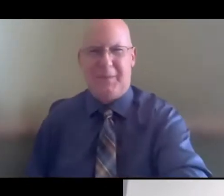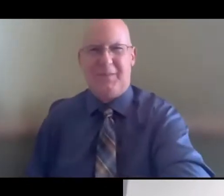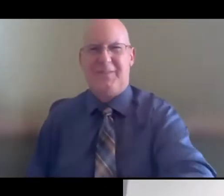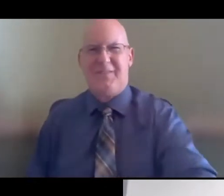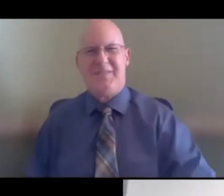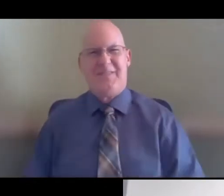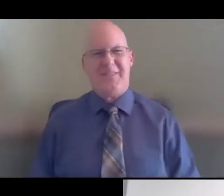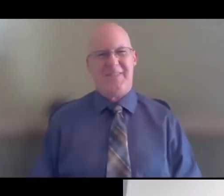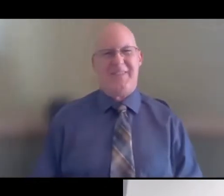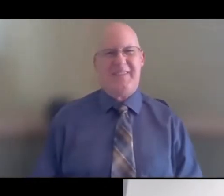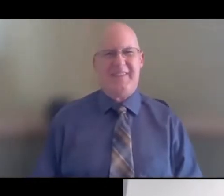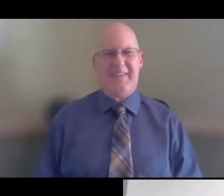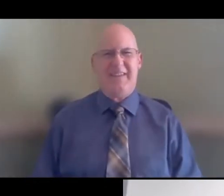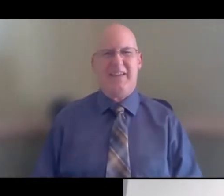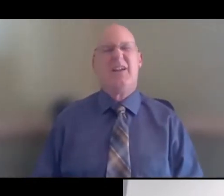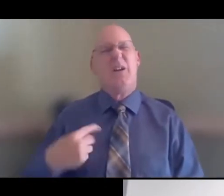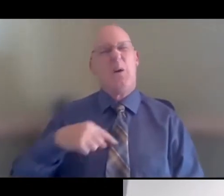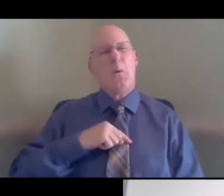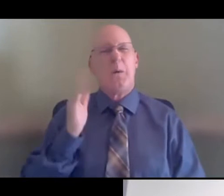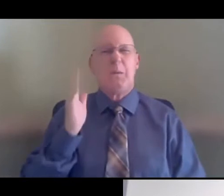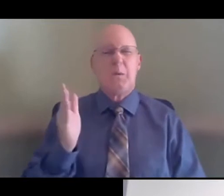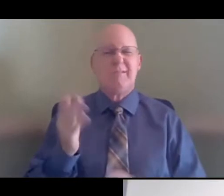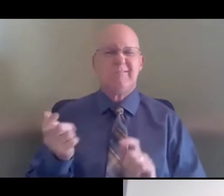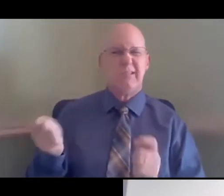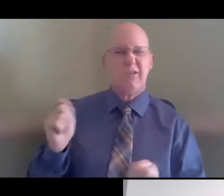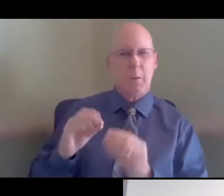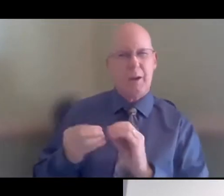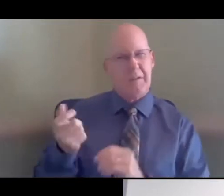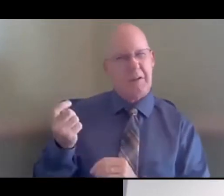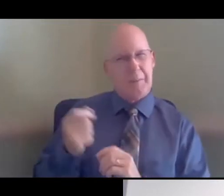You could have thrown your numbers off on account holders just a little bit.